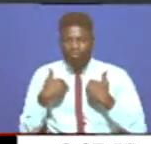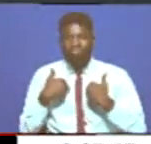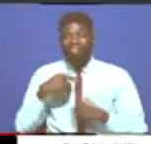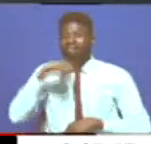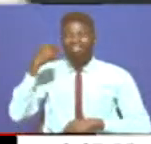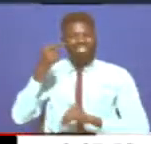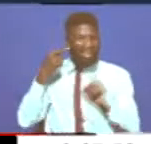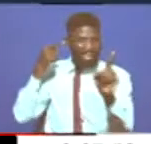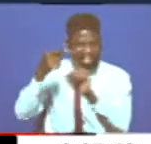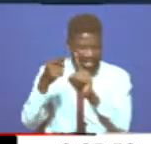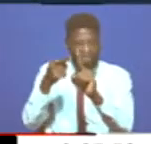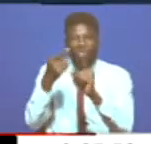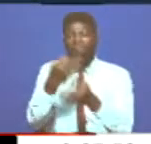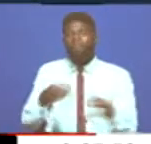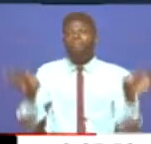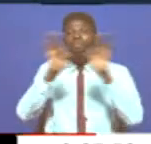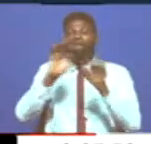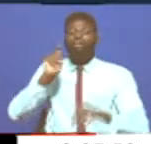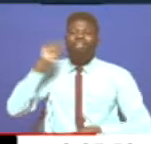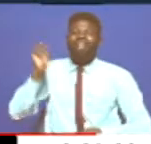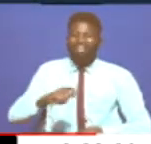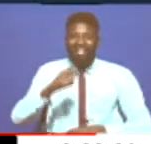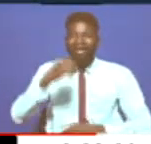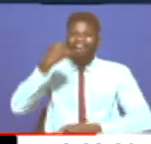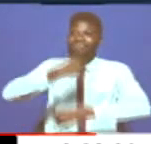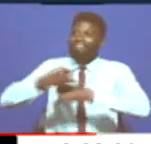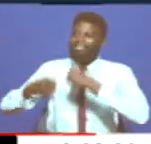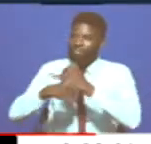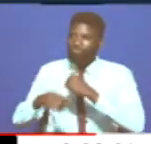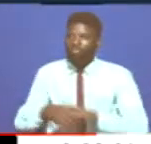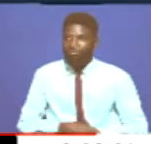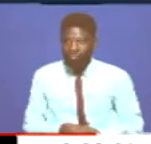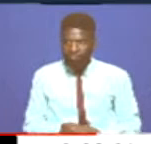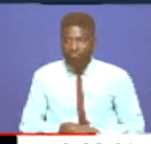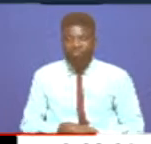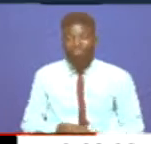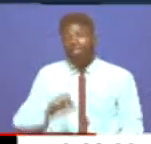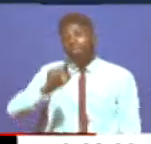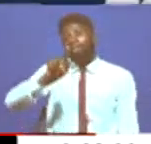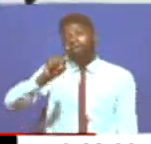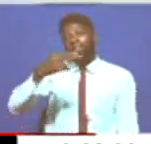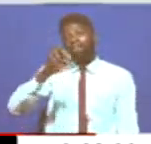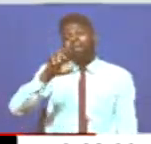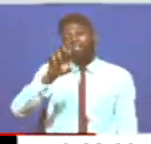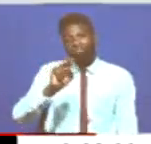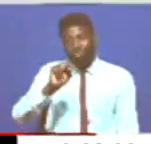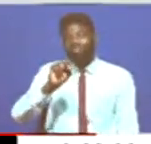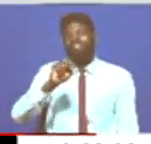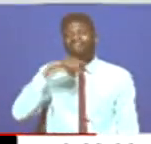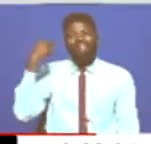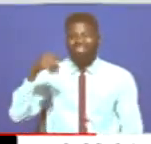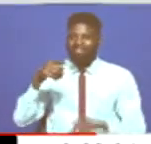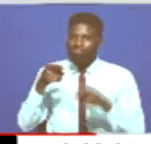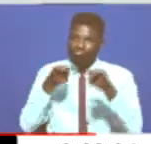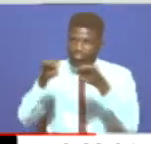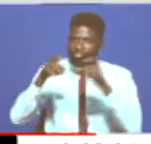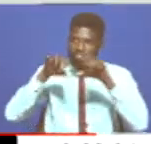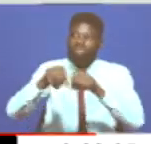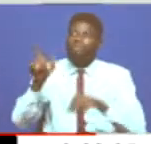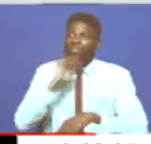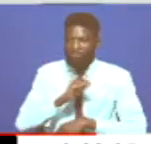Ukrainian infrastructure. The city of Kherson is under Russian control, while other cities, including the capital